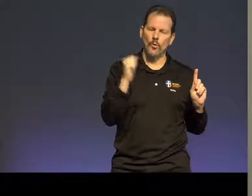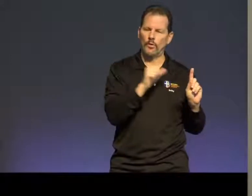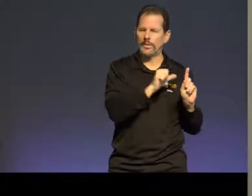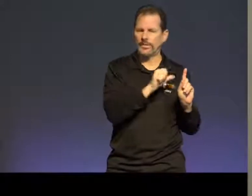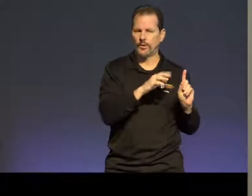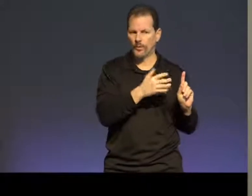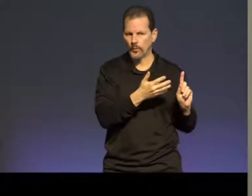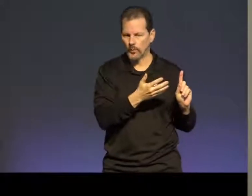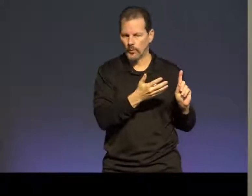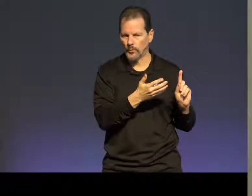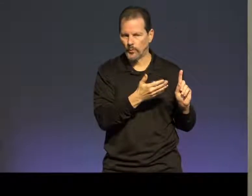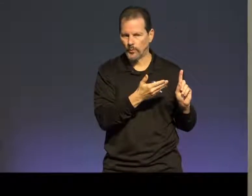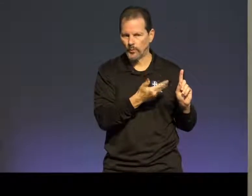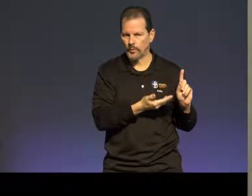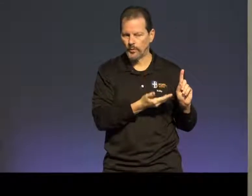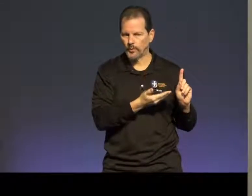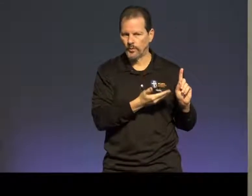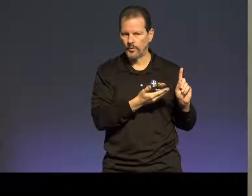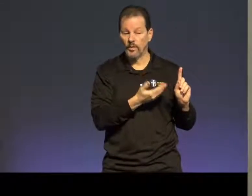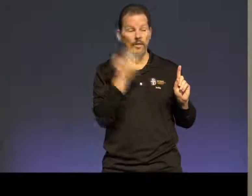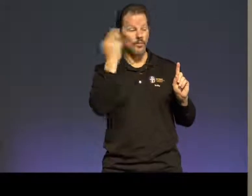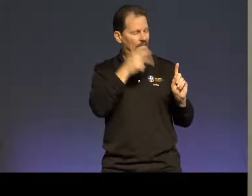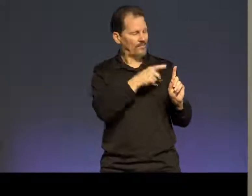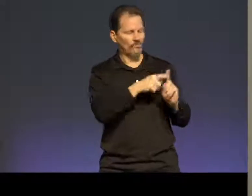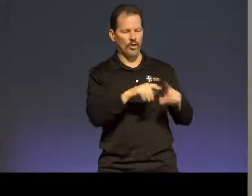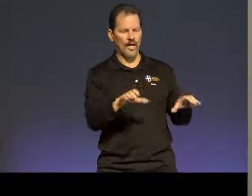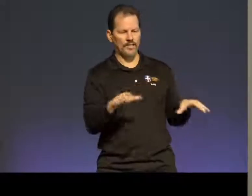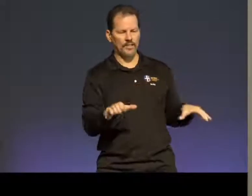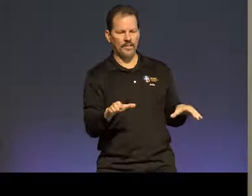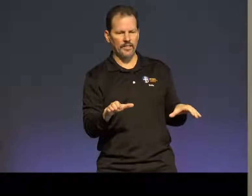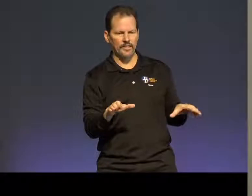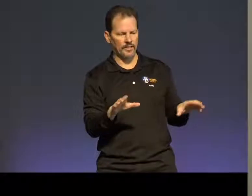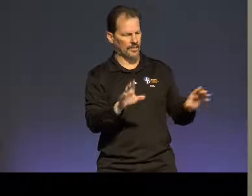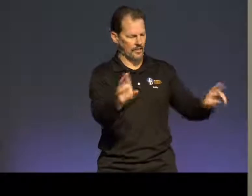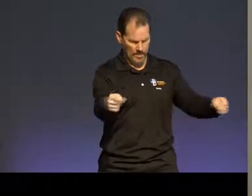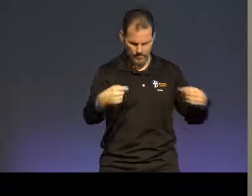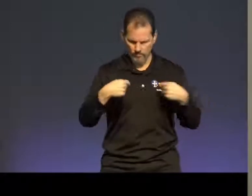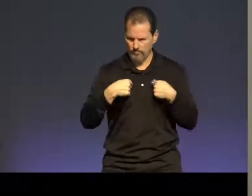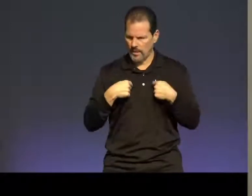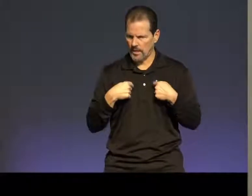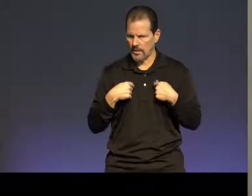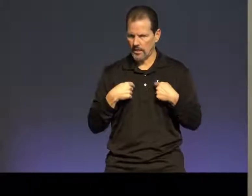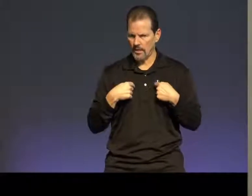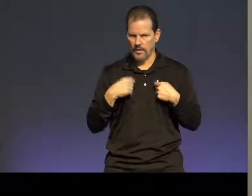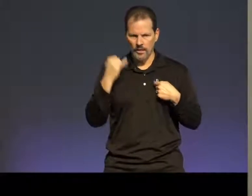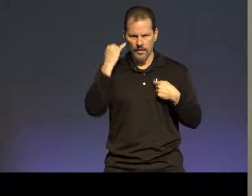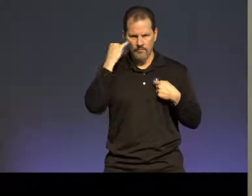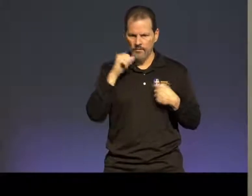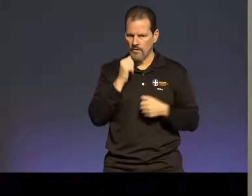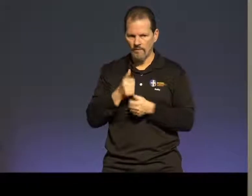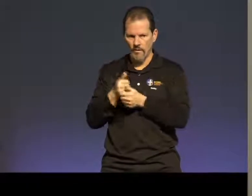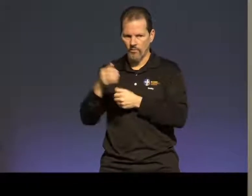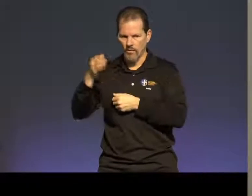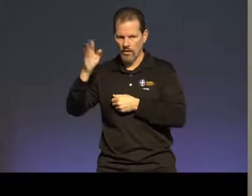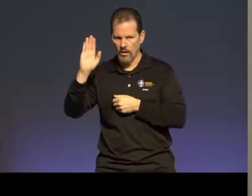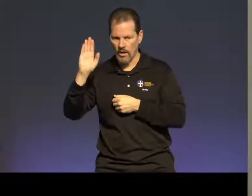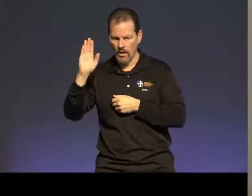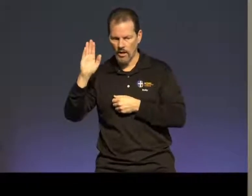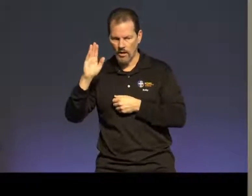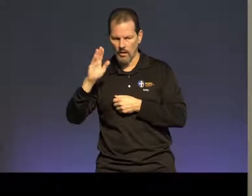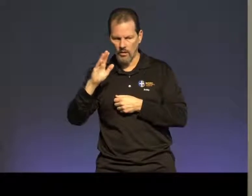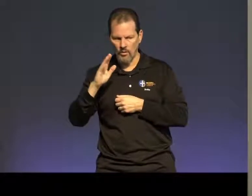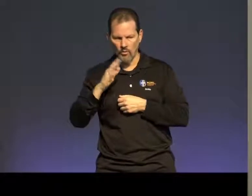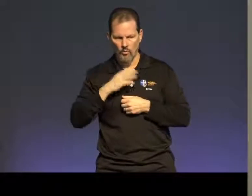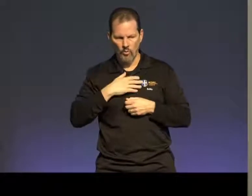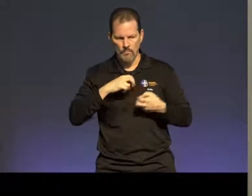And I have to ask myself, what might I cost my children? What might I cost this church if I don't stop long